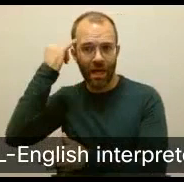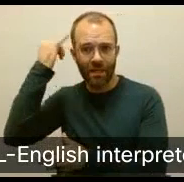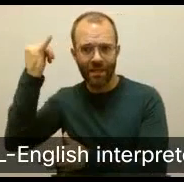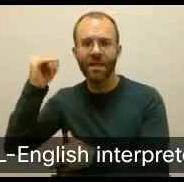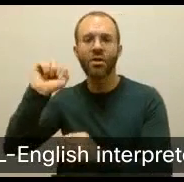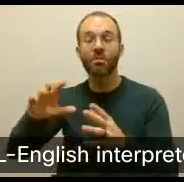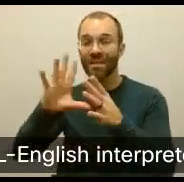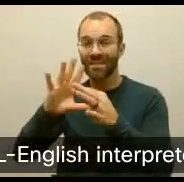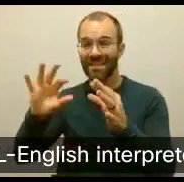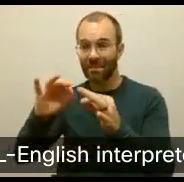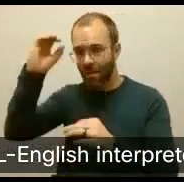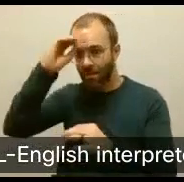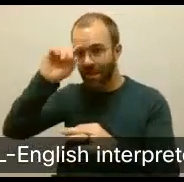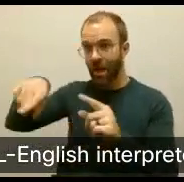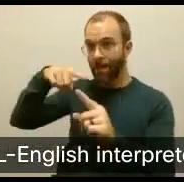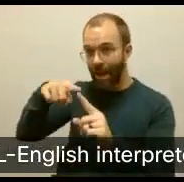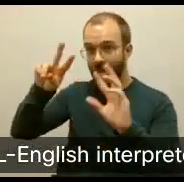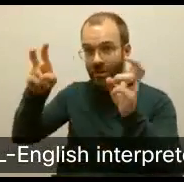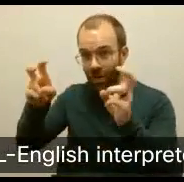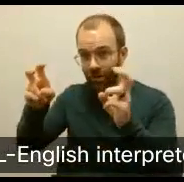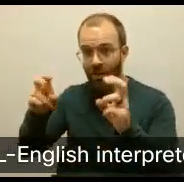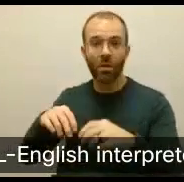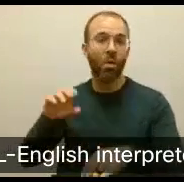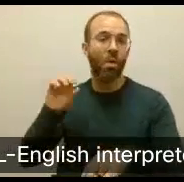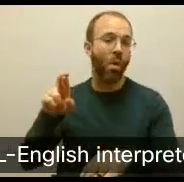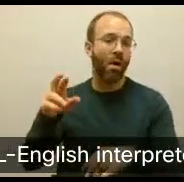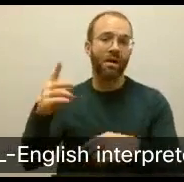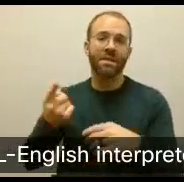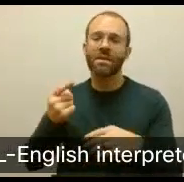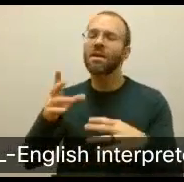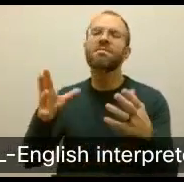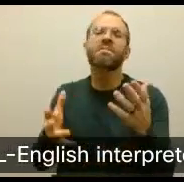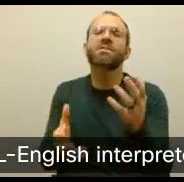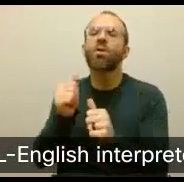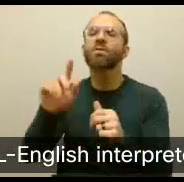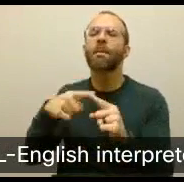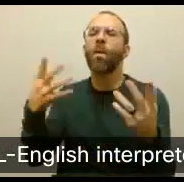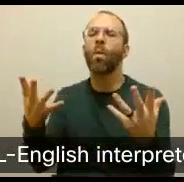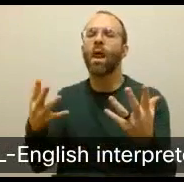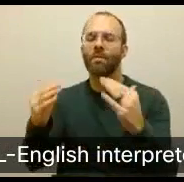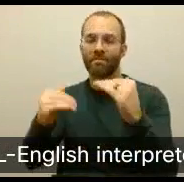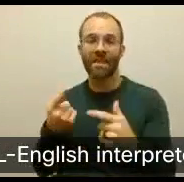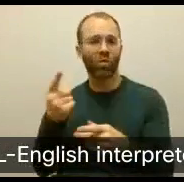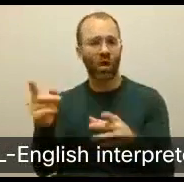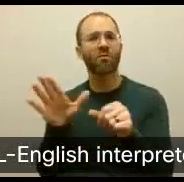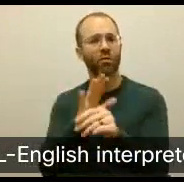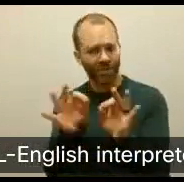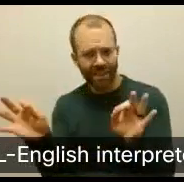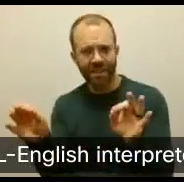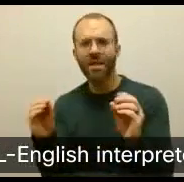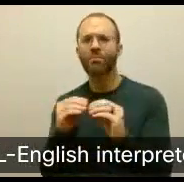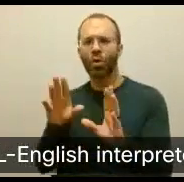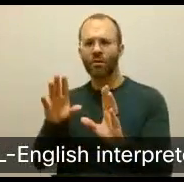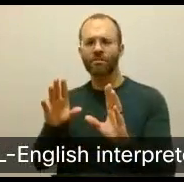about the topic and what the text is mostly about. So you could probably state this in a sentence. It will be more complete and more